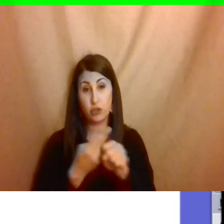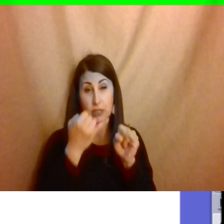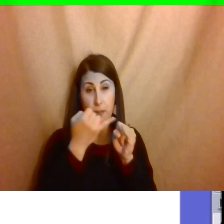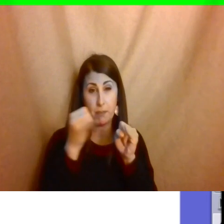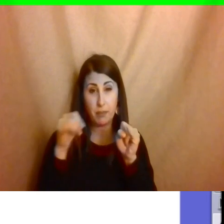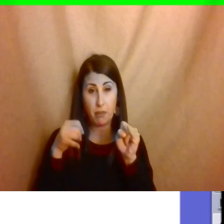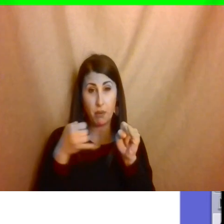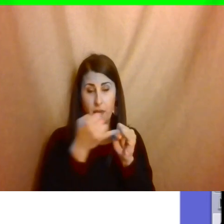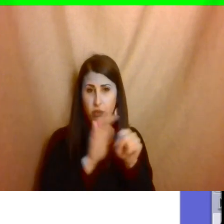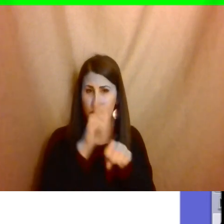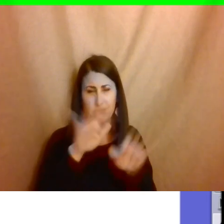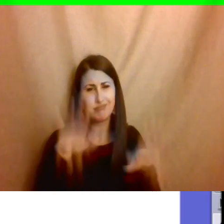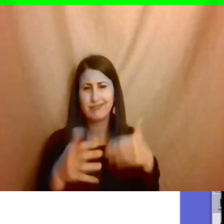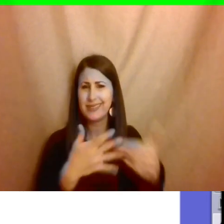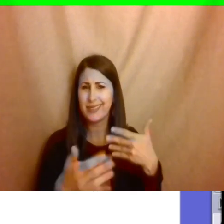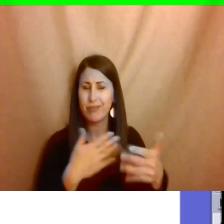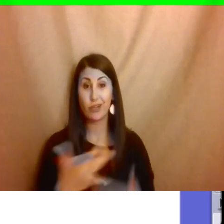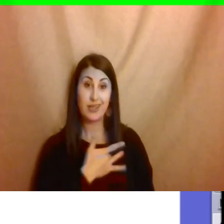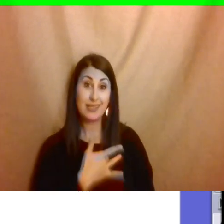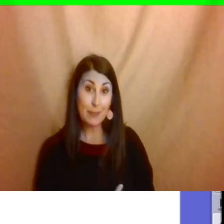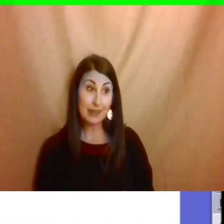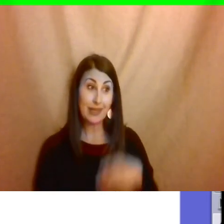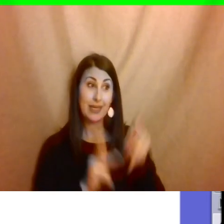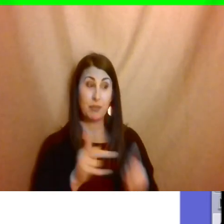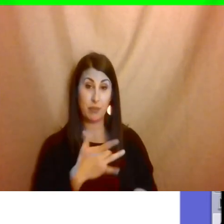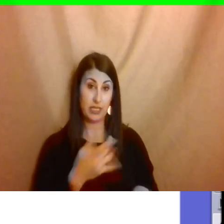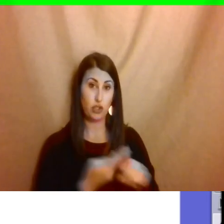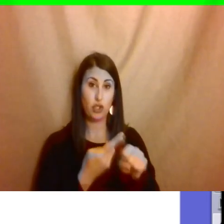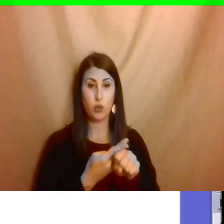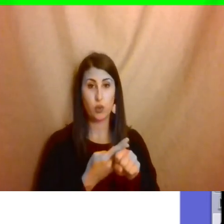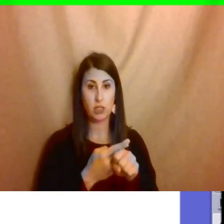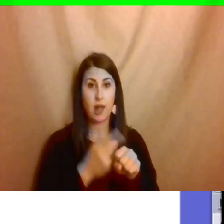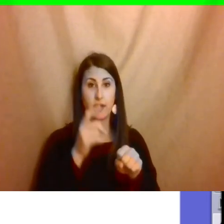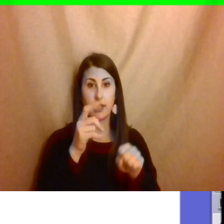back. And here we go.